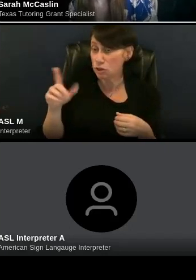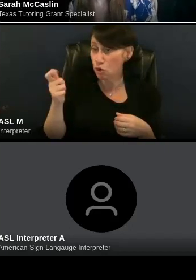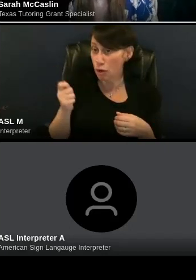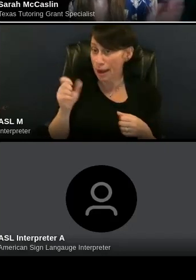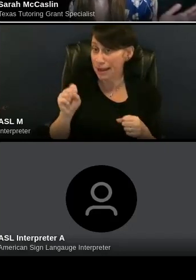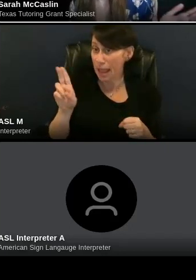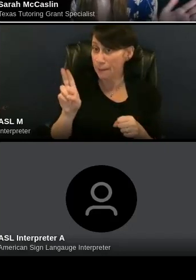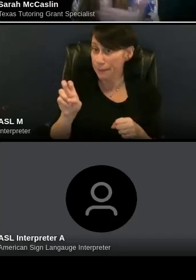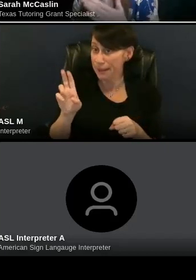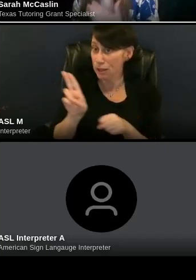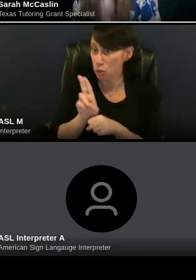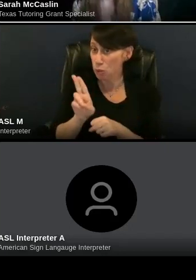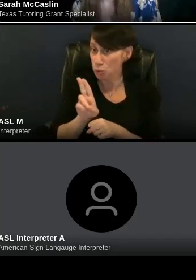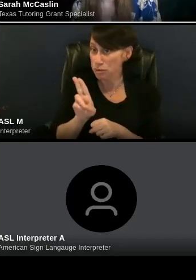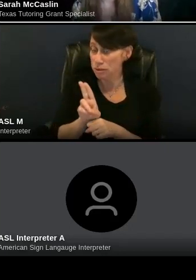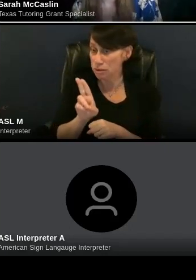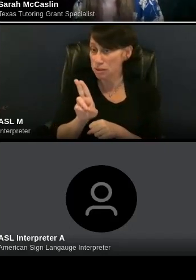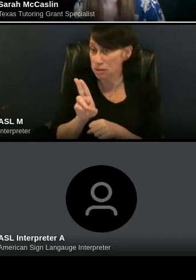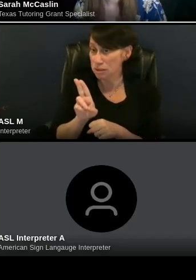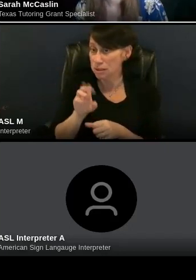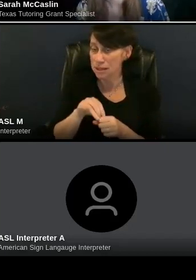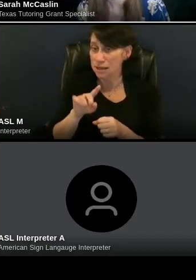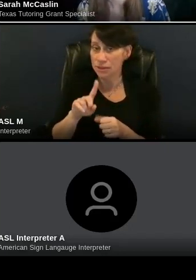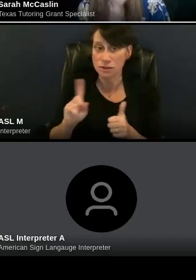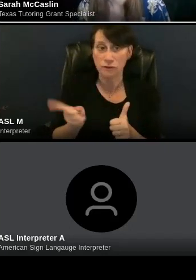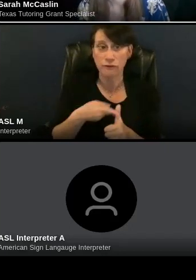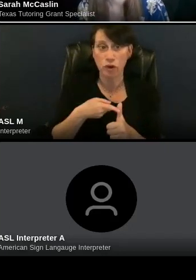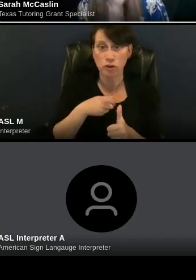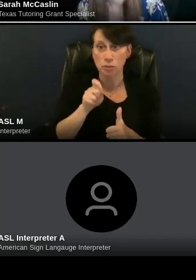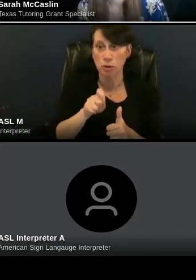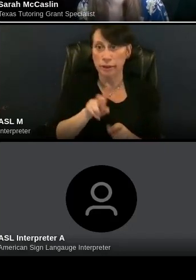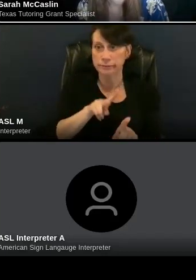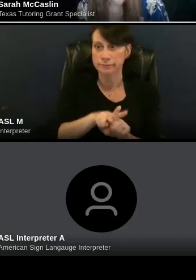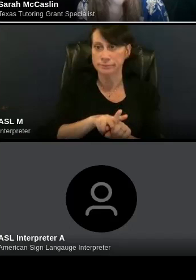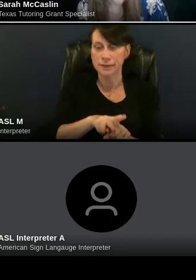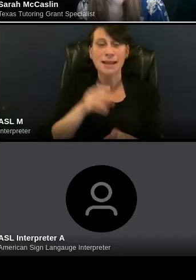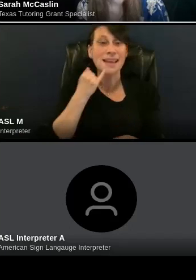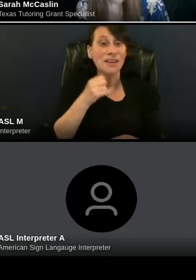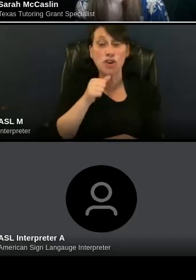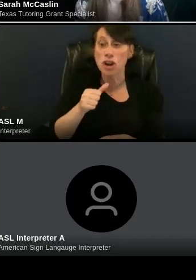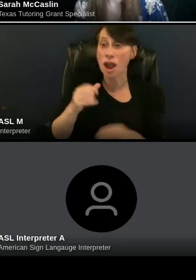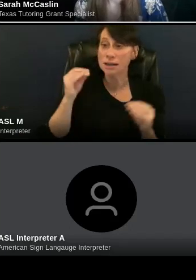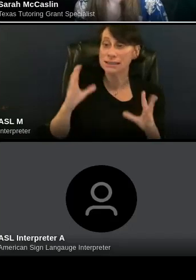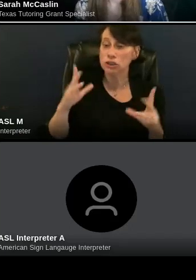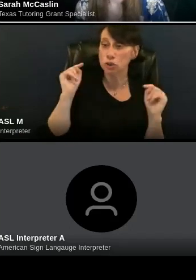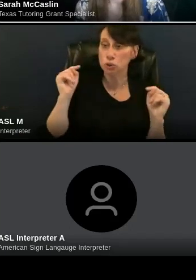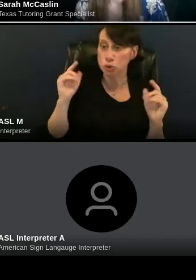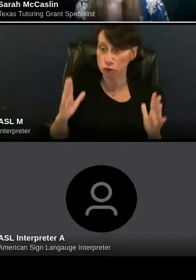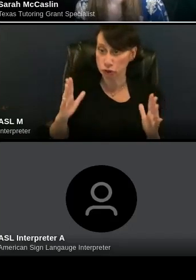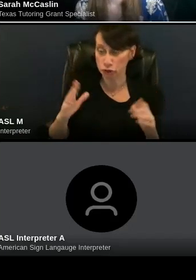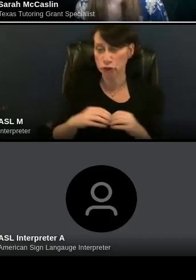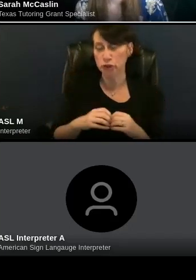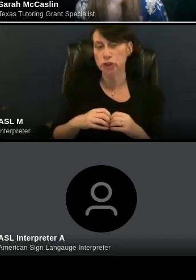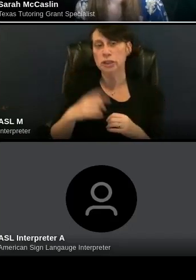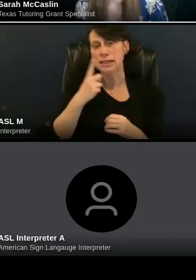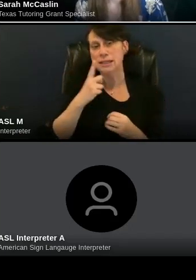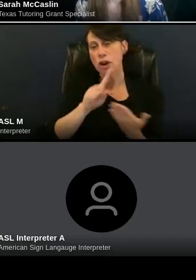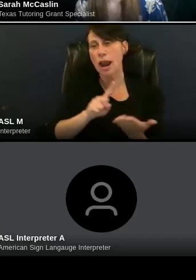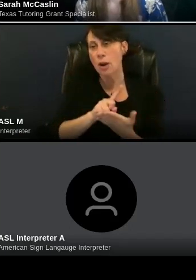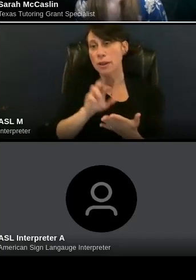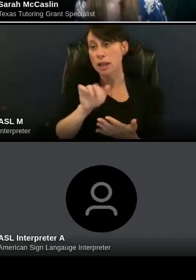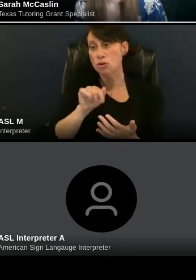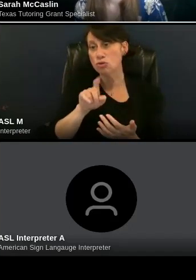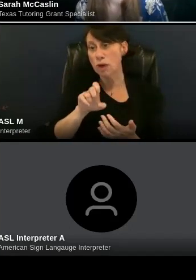be used in this first bullet. If you have non-teacher tutors, consider hourly rates,